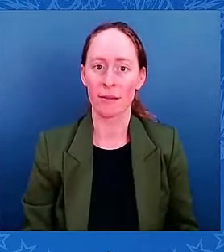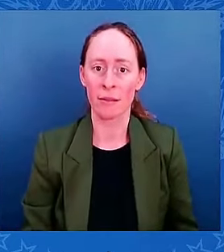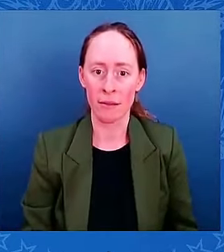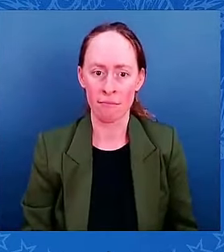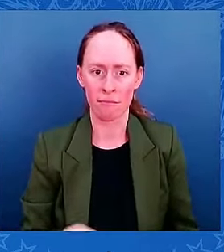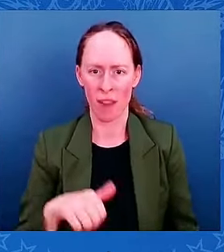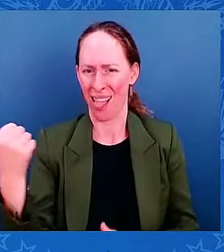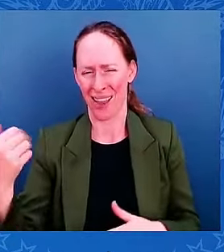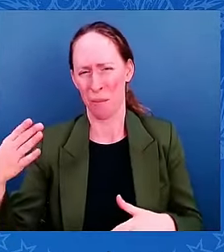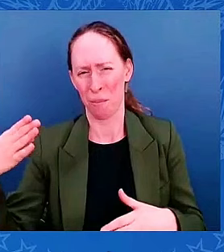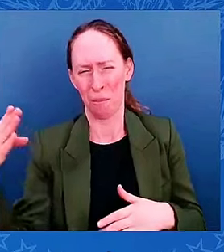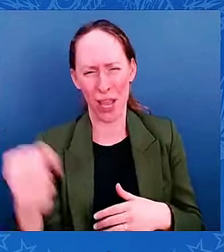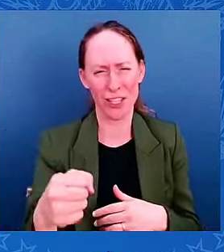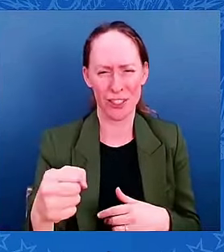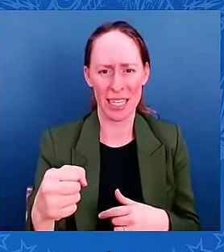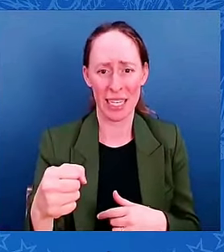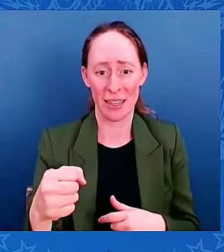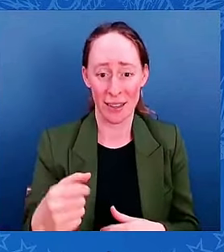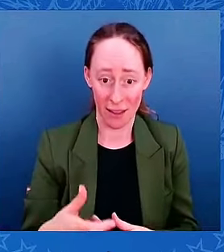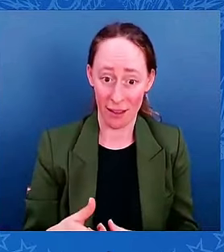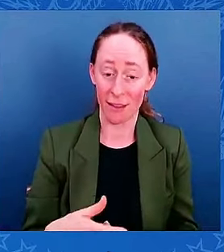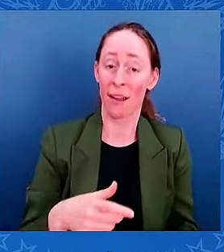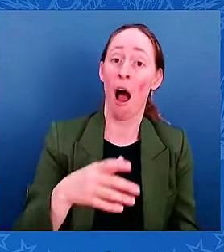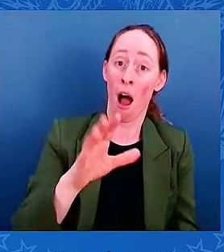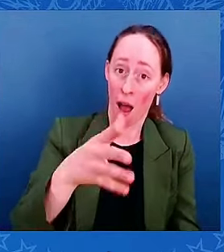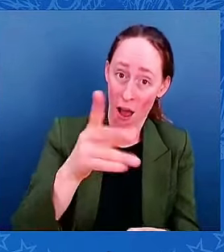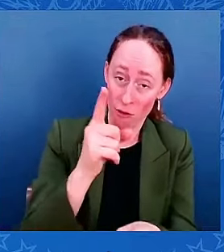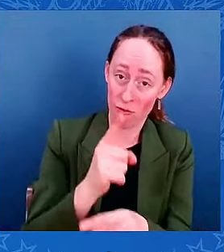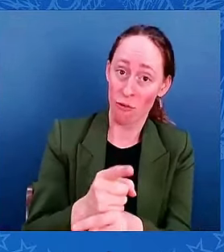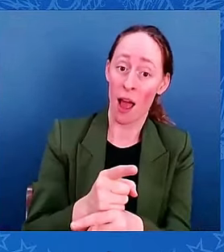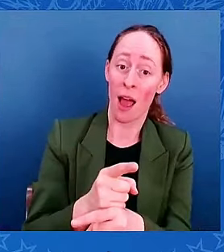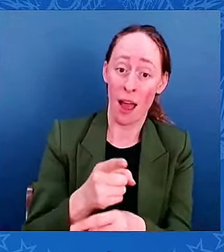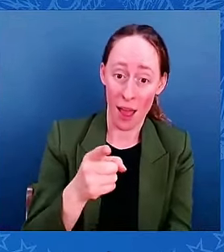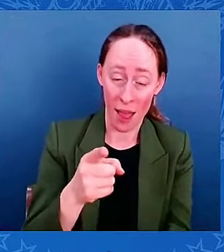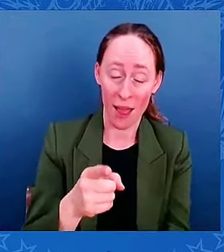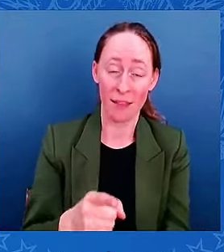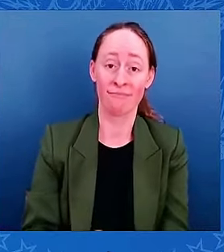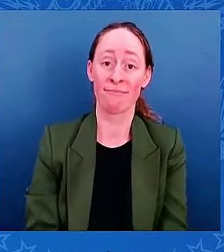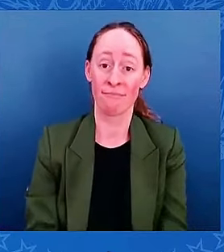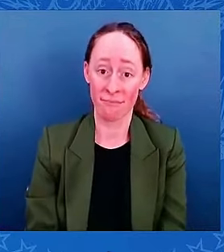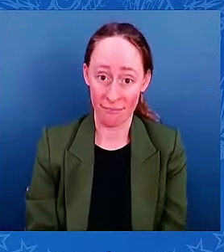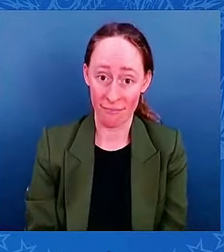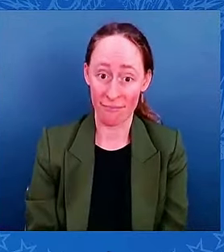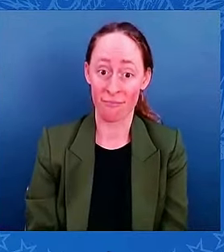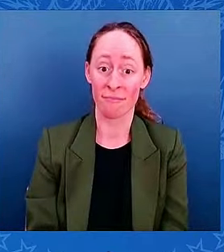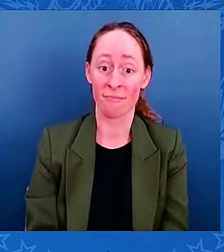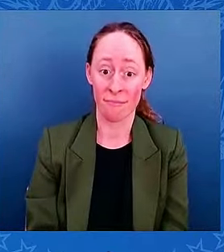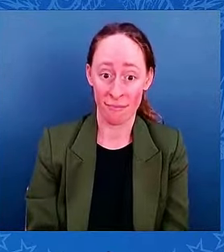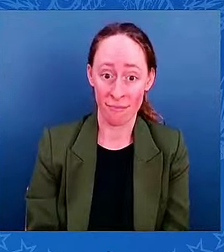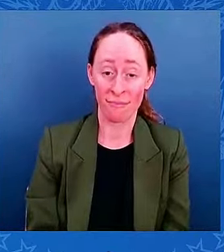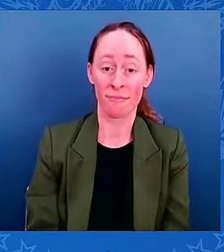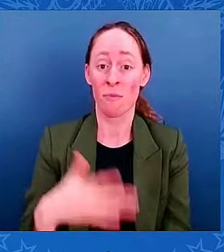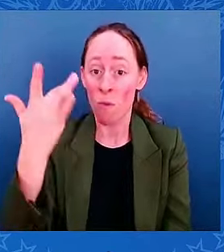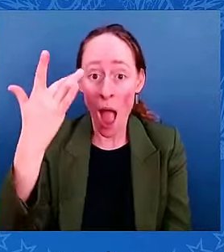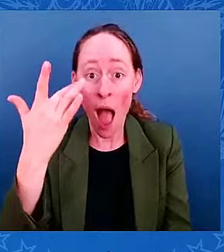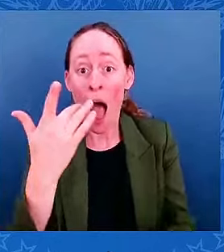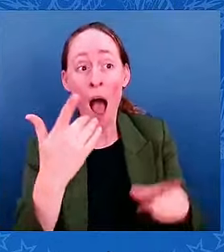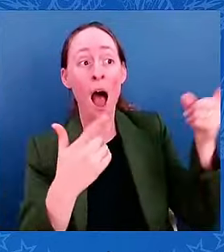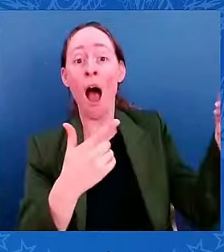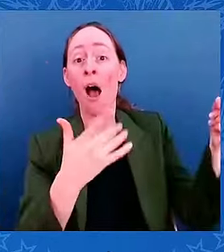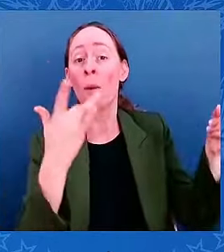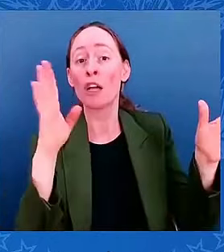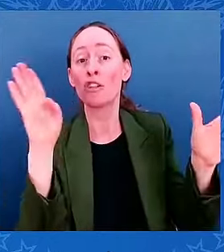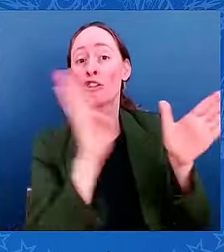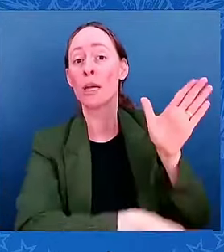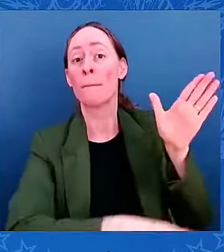But here's the deal. They did. They sent it overseas because labor was cheaper and they'd import the product. Not anymore. Not on my